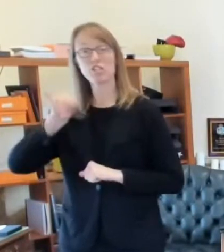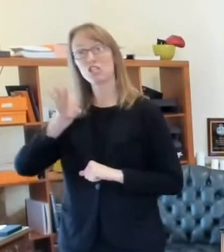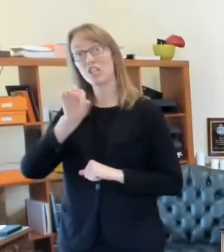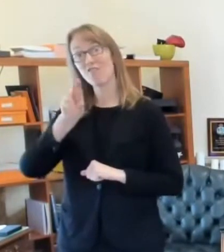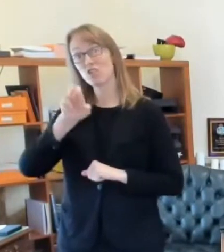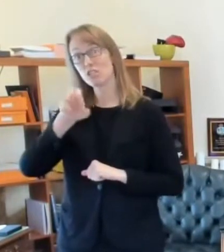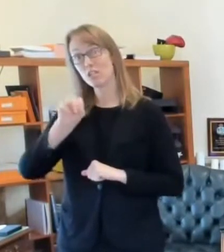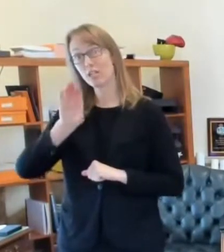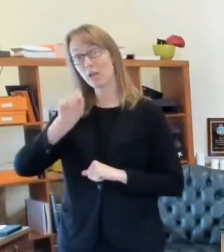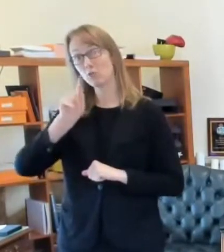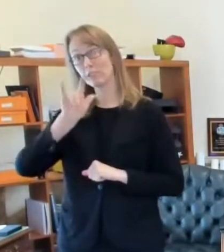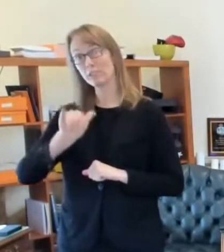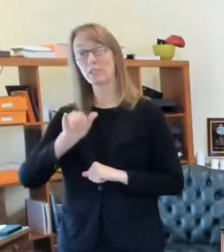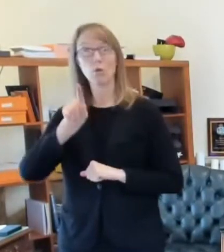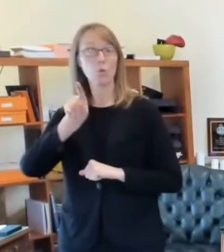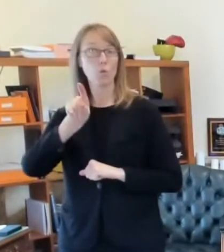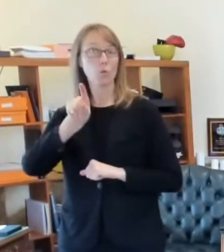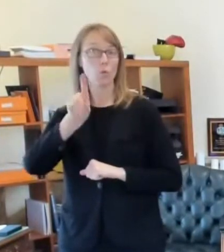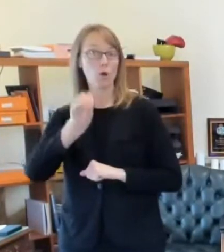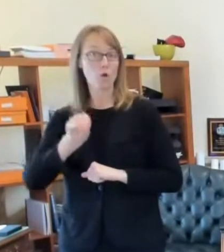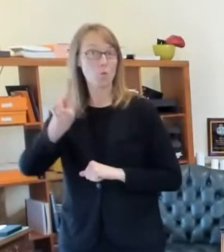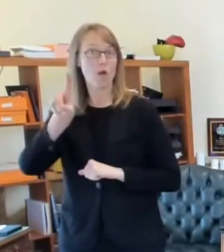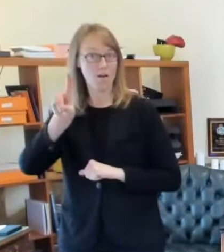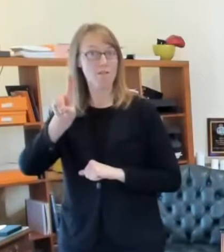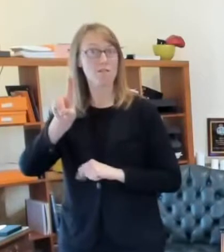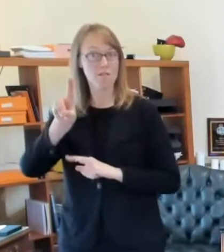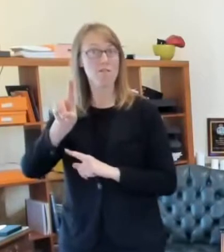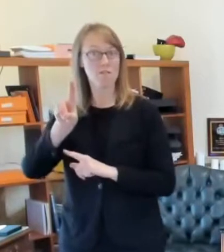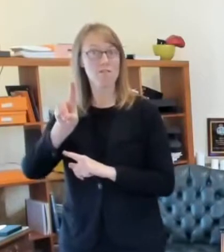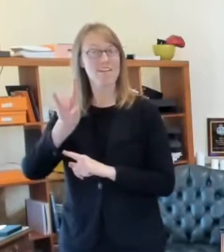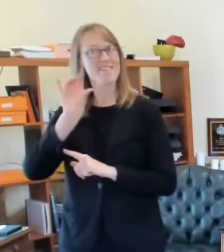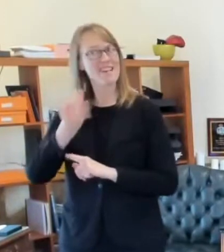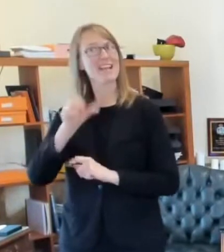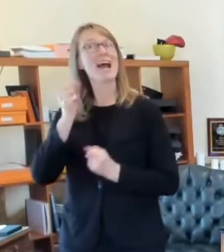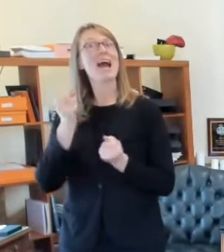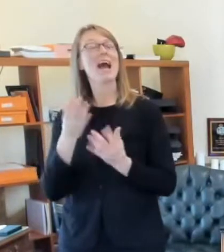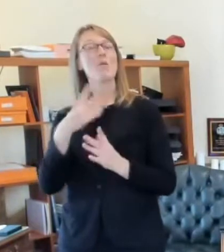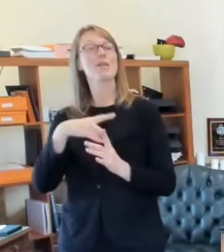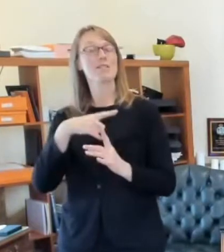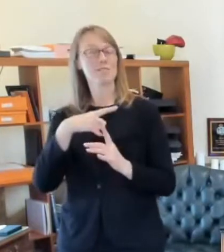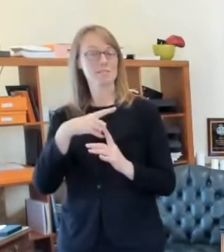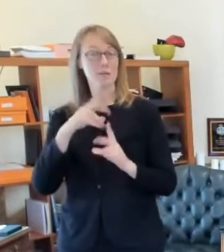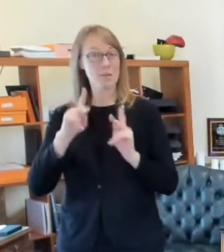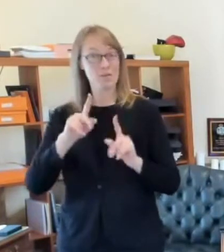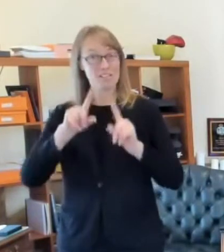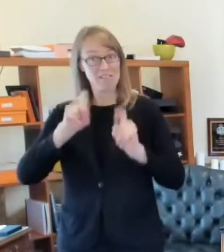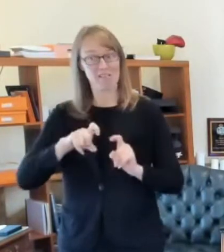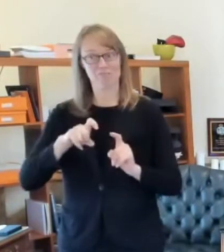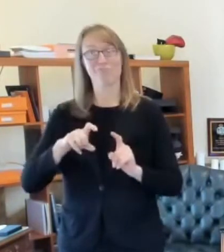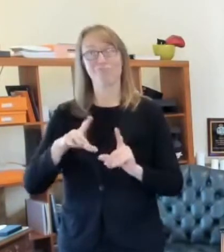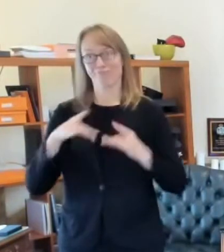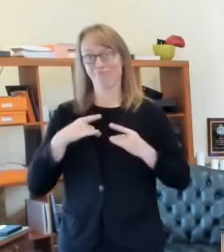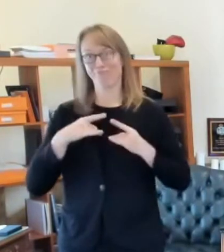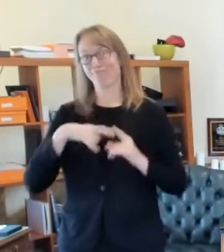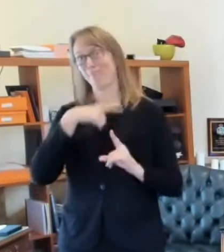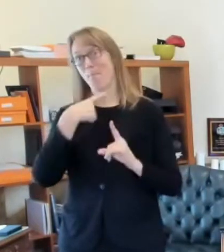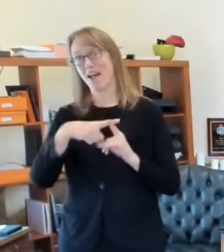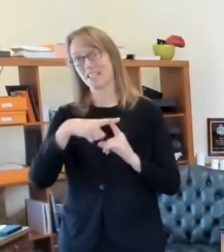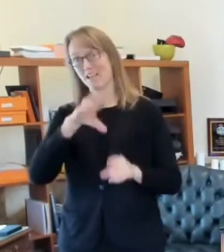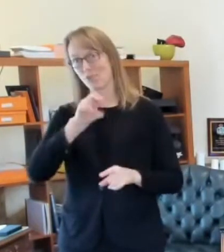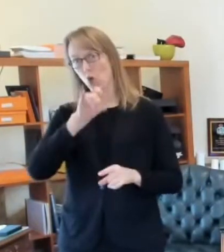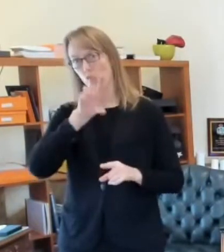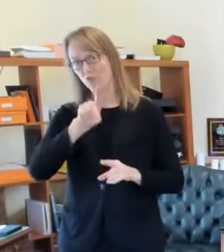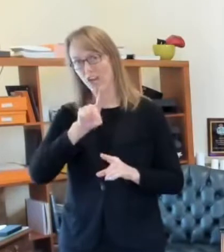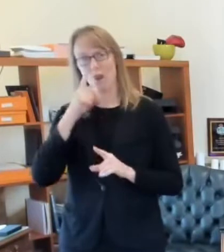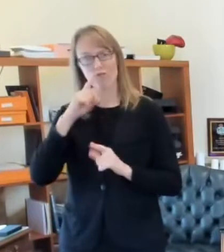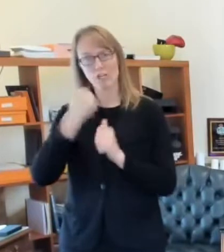County's 101, and again, that's the number of positive cases per 100,000. In the state of Missouri overall,